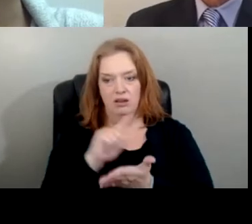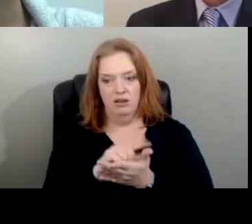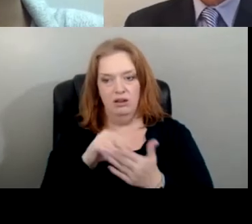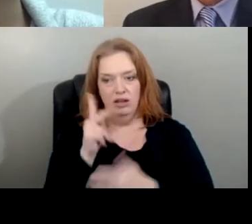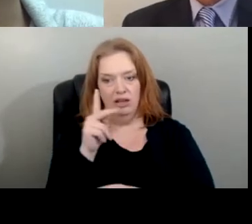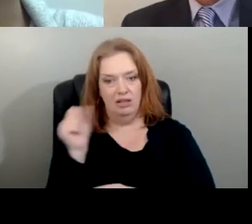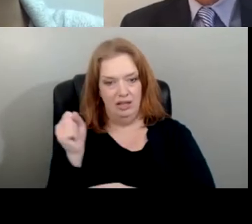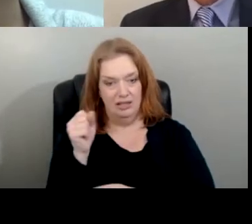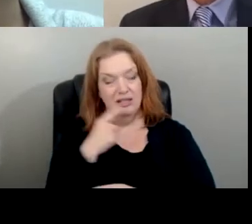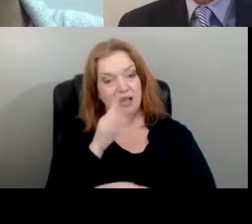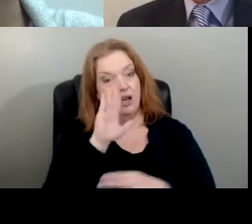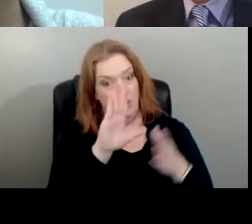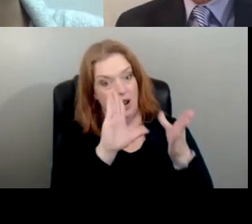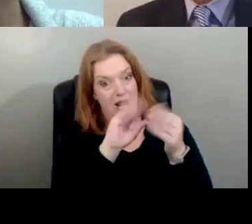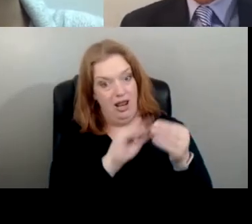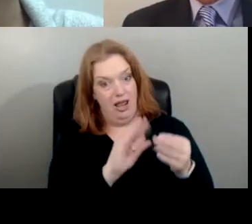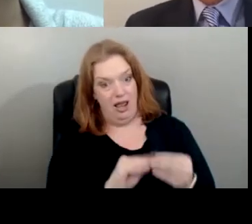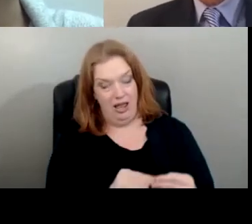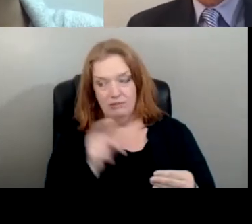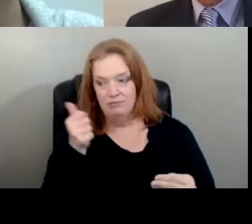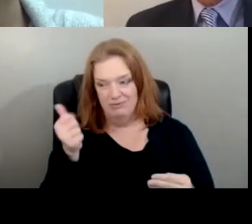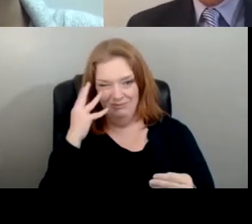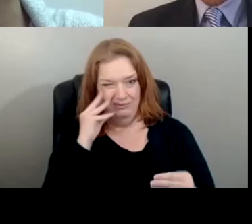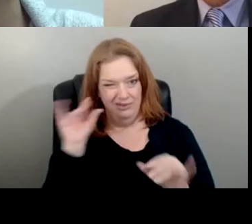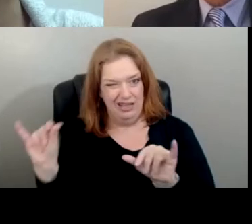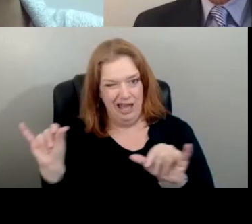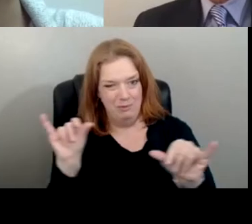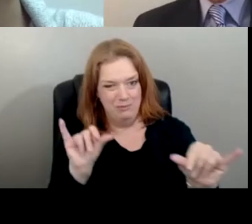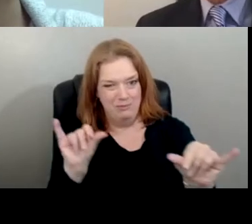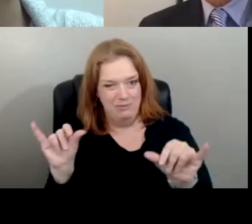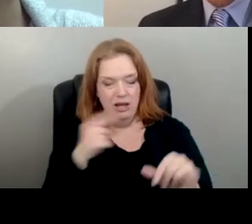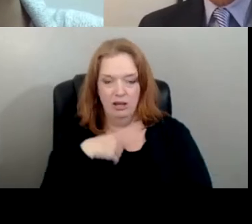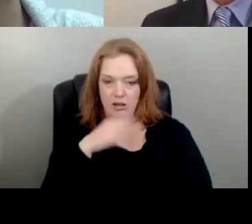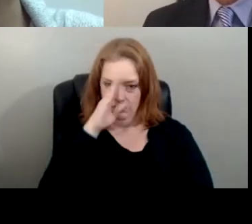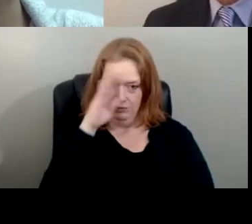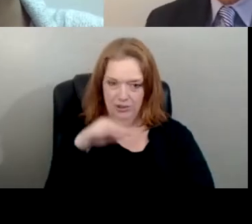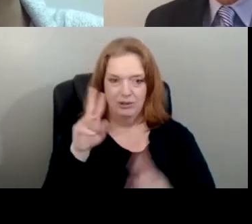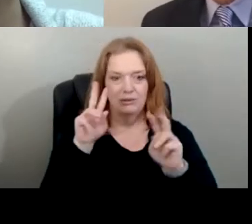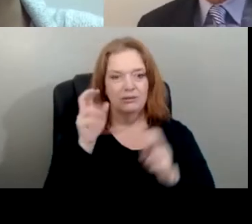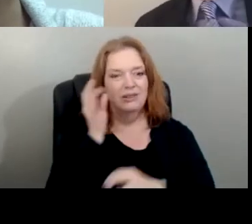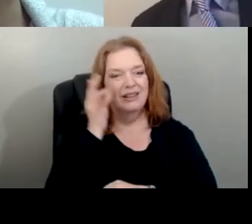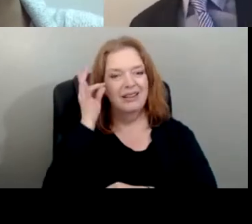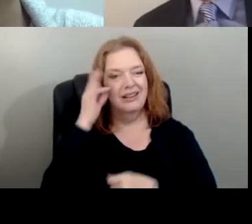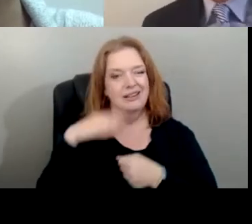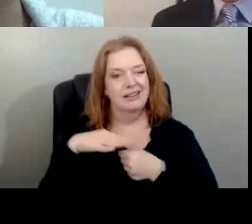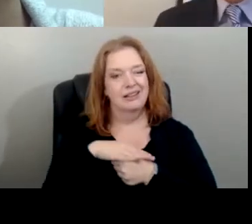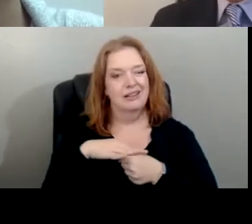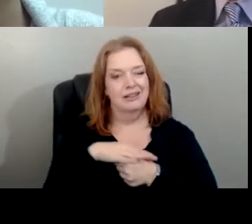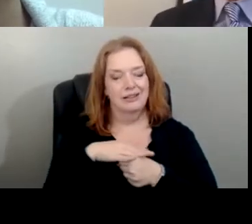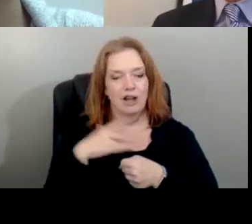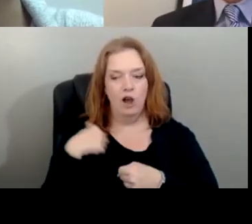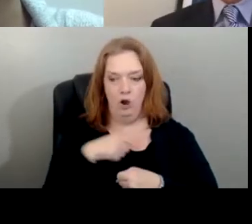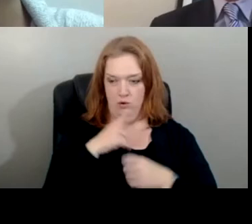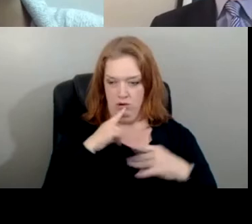hear exactly some of the same things that you're talking about down there. So that's, we know in Indian country, while we are not a monolith, some of